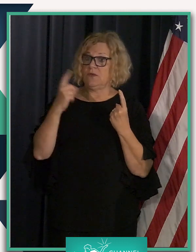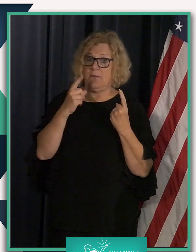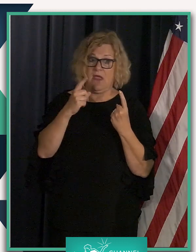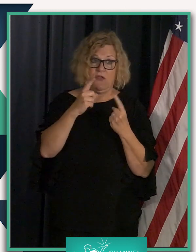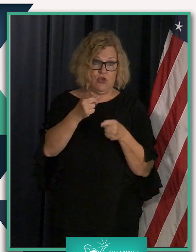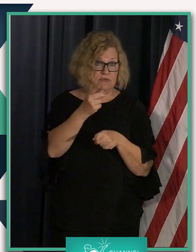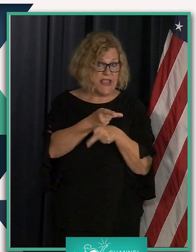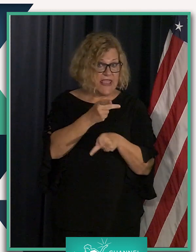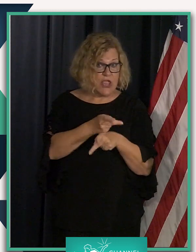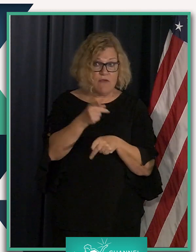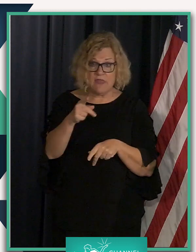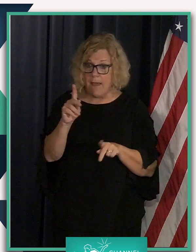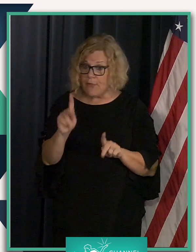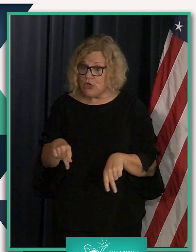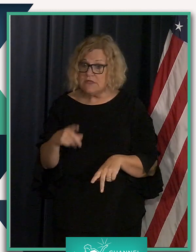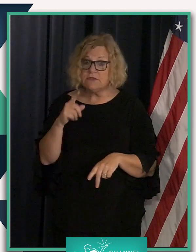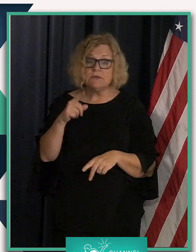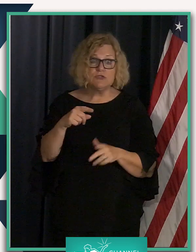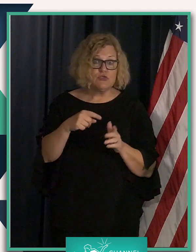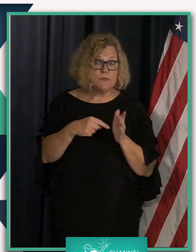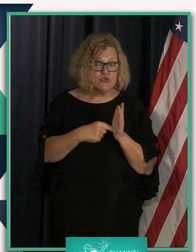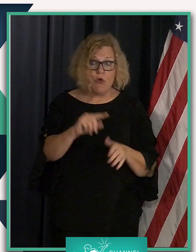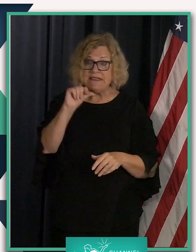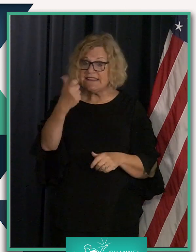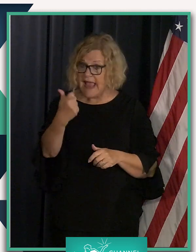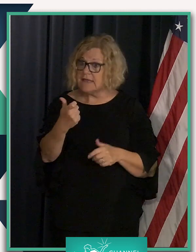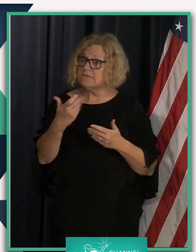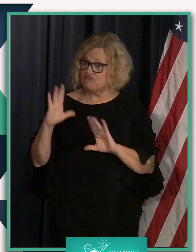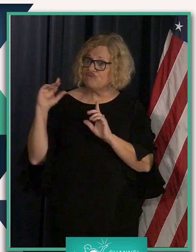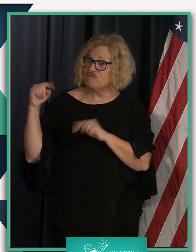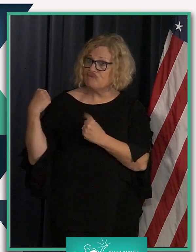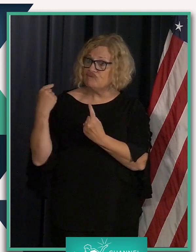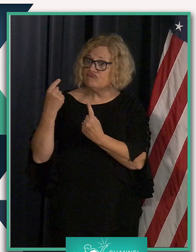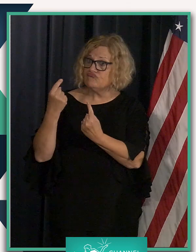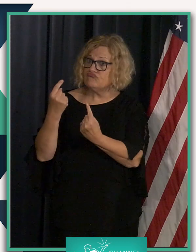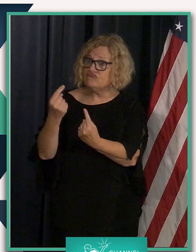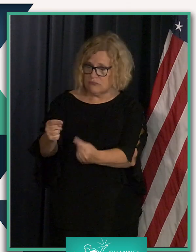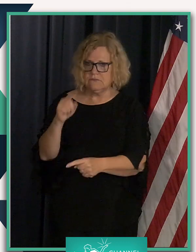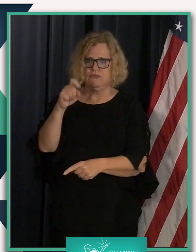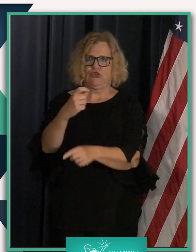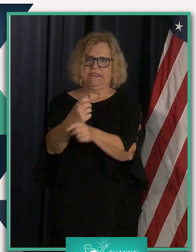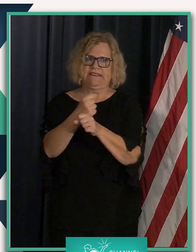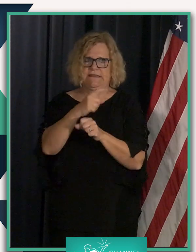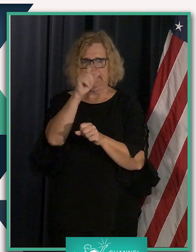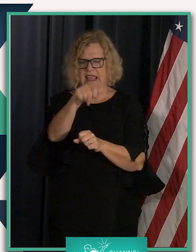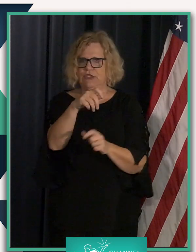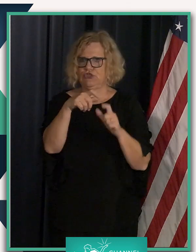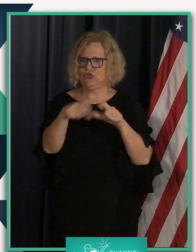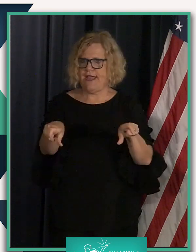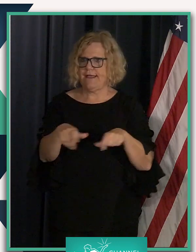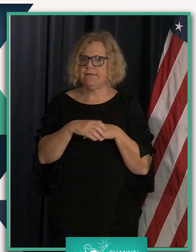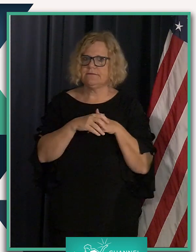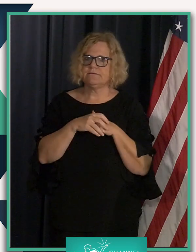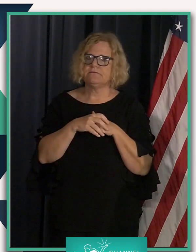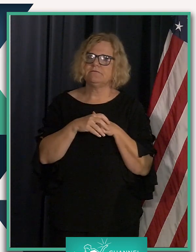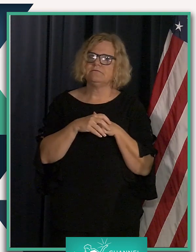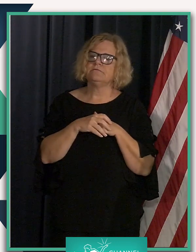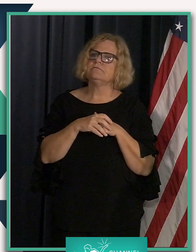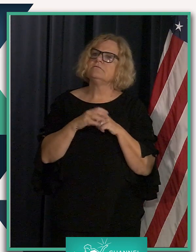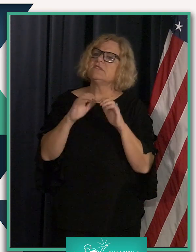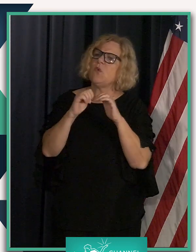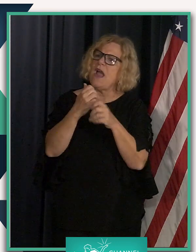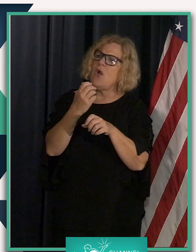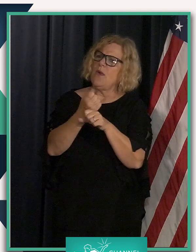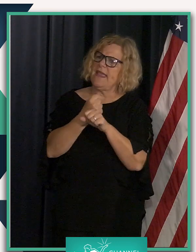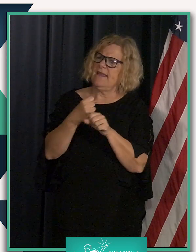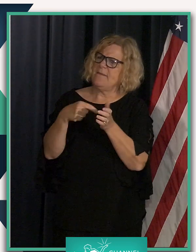taking care of, that you've been showing on your taxes, you are entitled to those checks. So how do I get